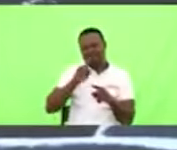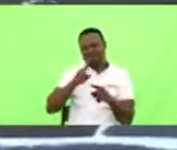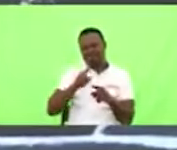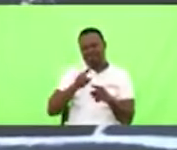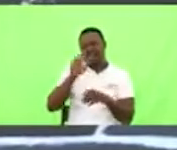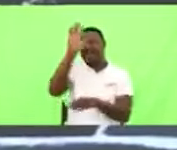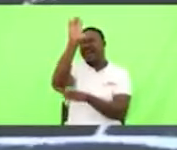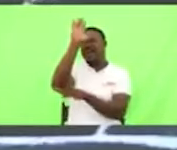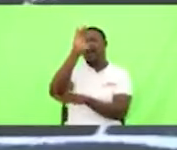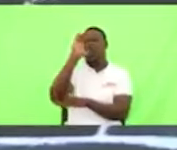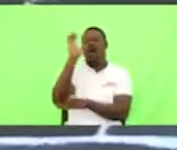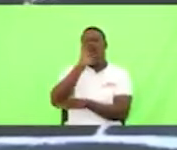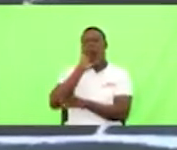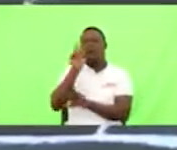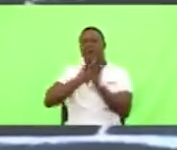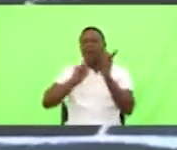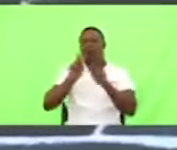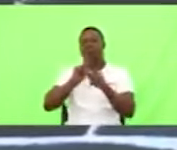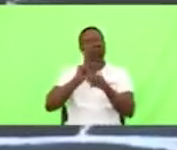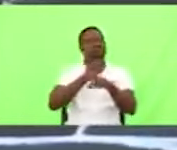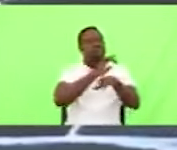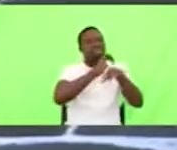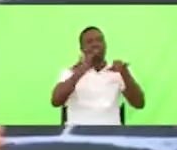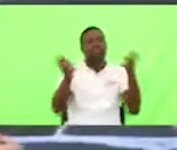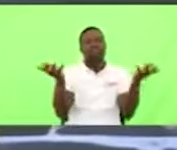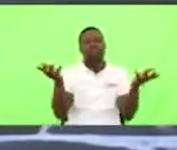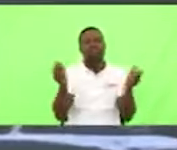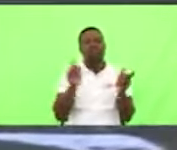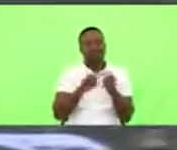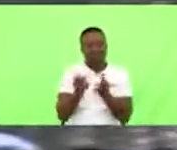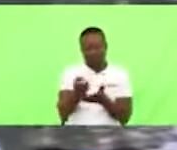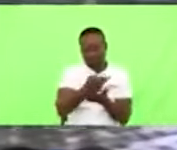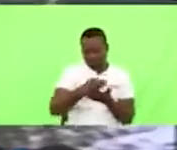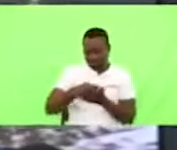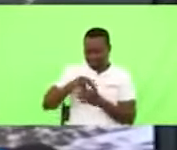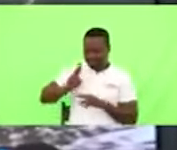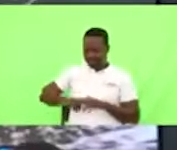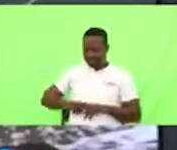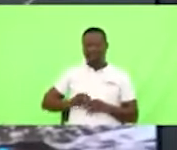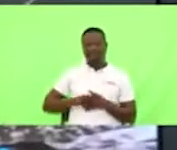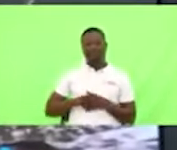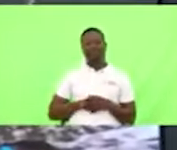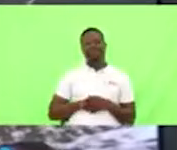in the afternoon and nobody was passing. So he came back and sat down.